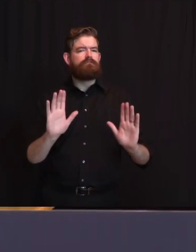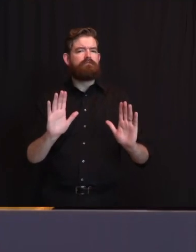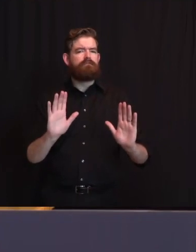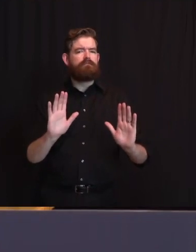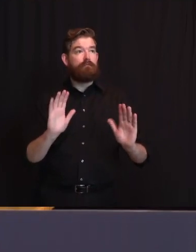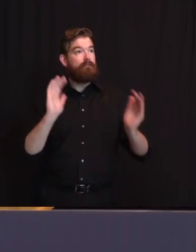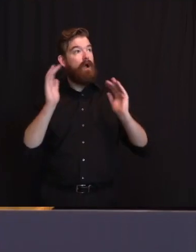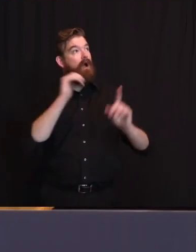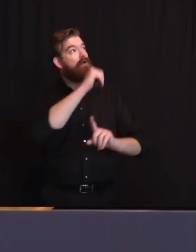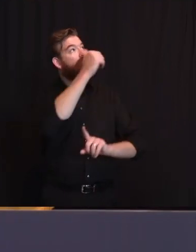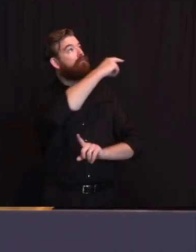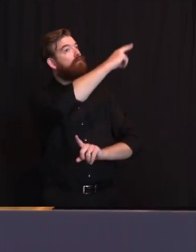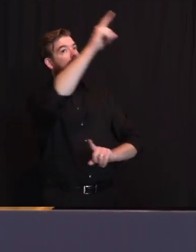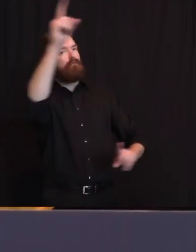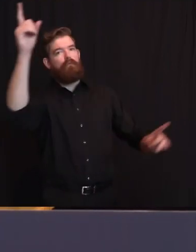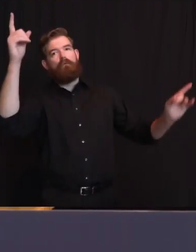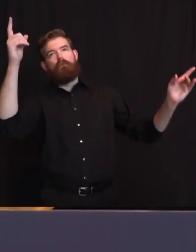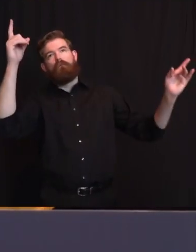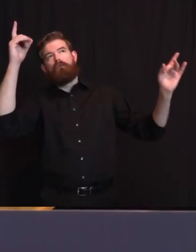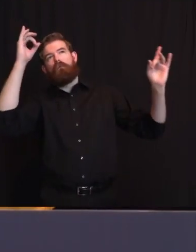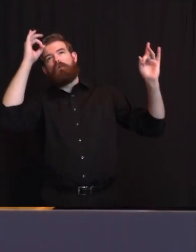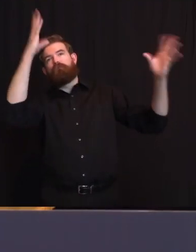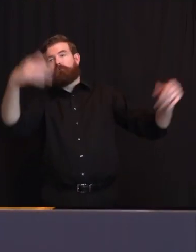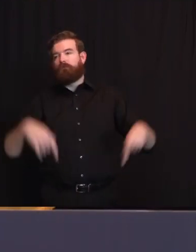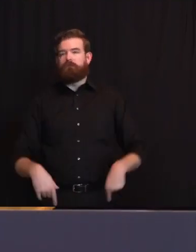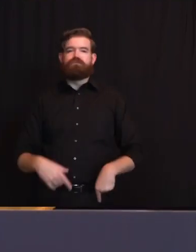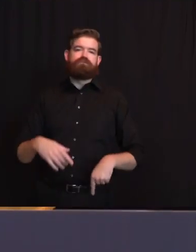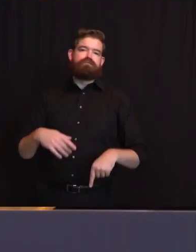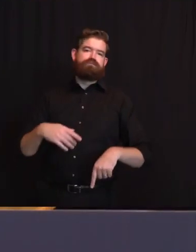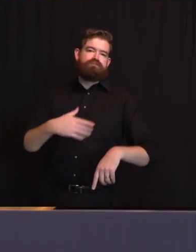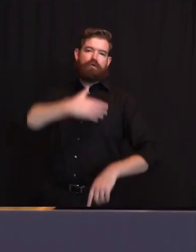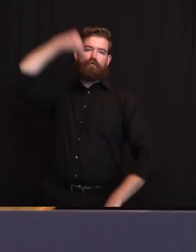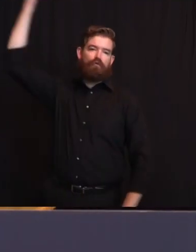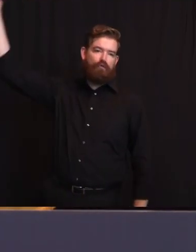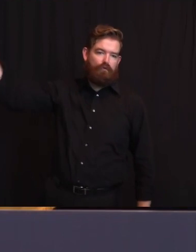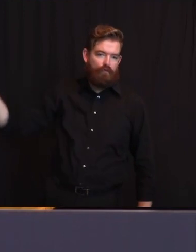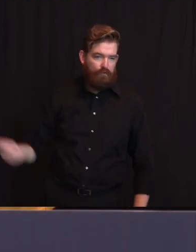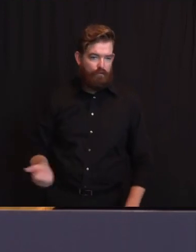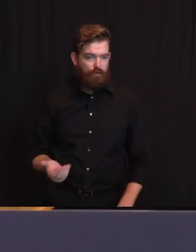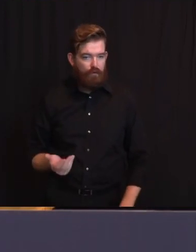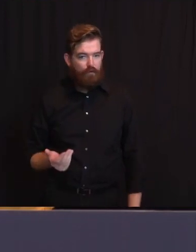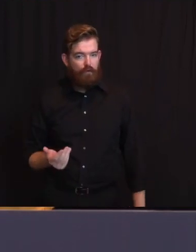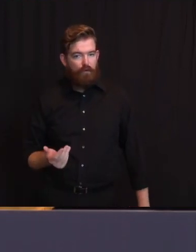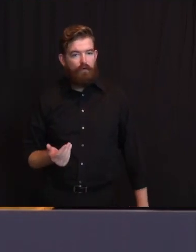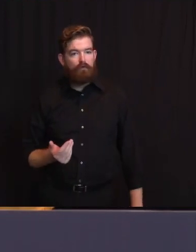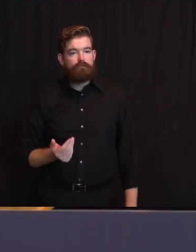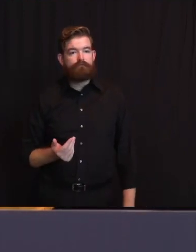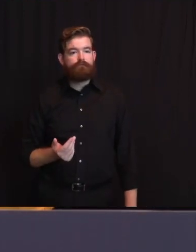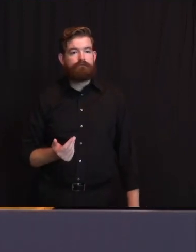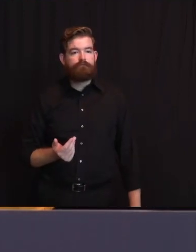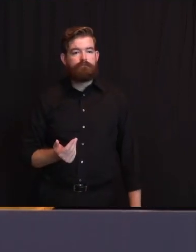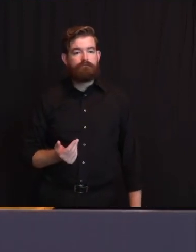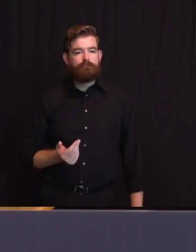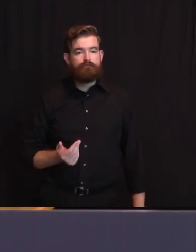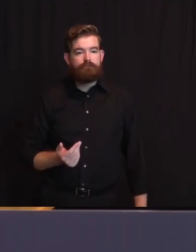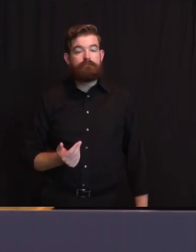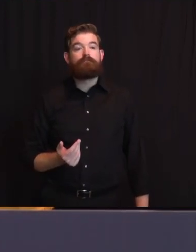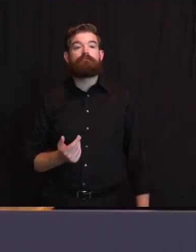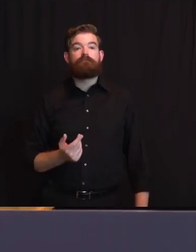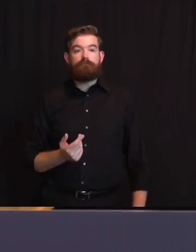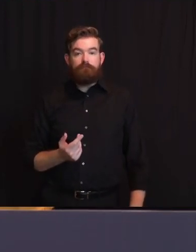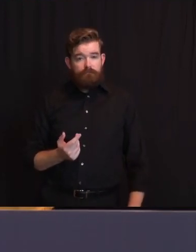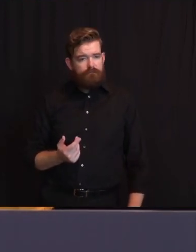of you, is that the shore counties are green, notwithstanding the enormous amount of traffic that they normally have,